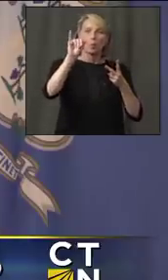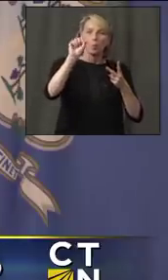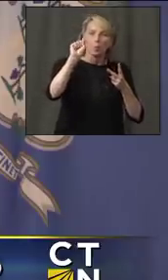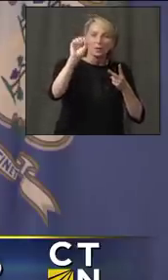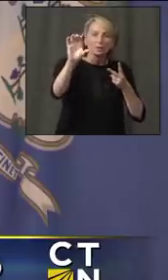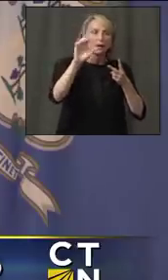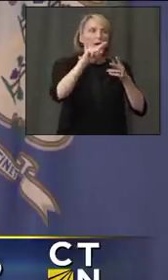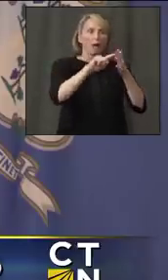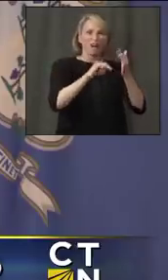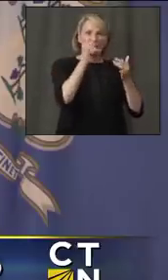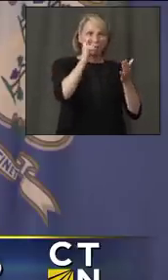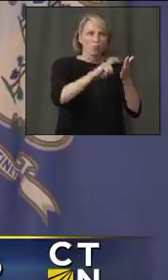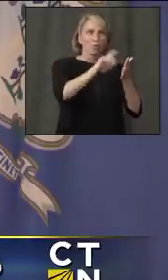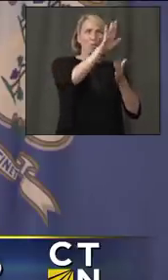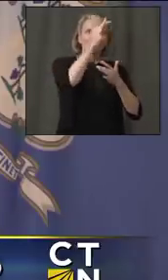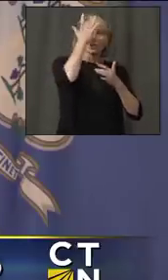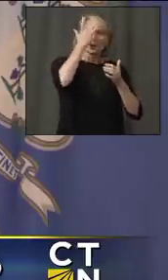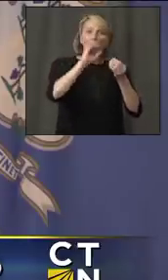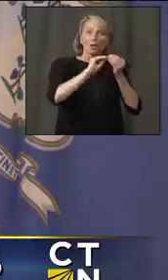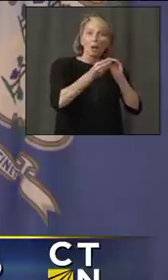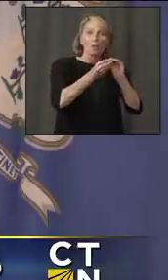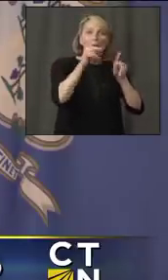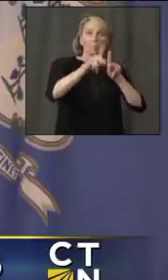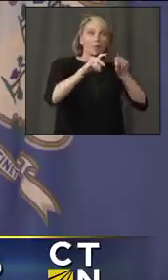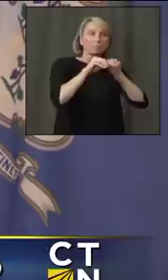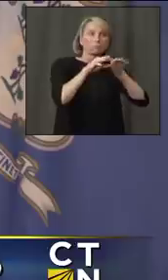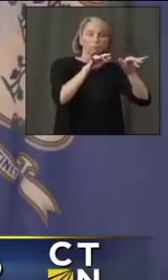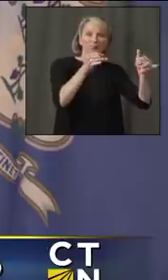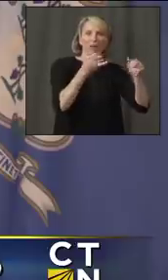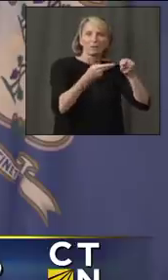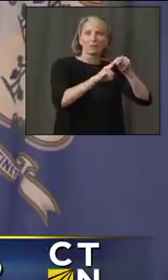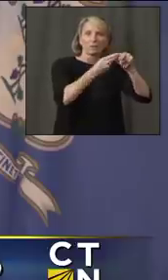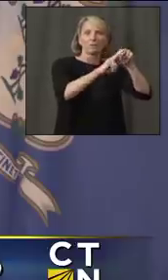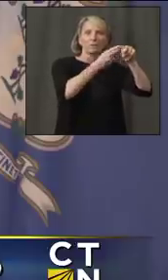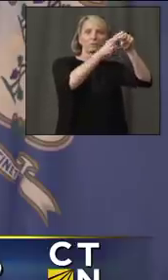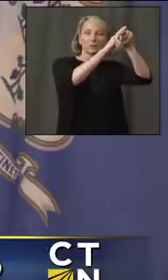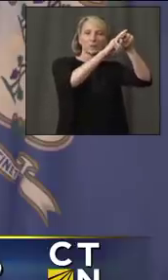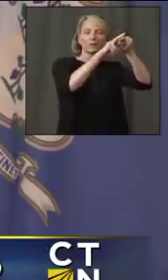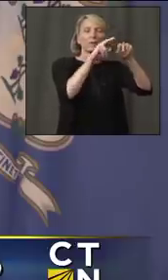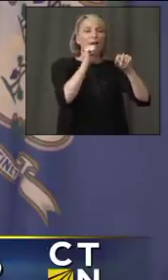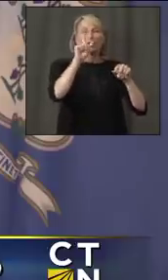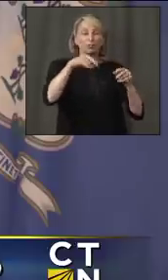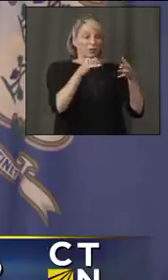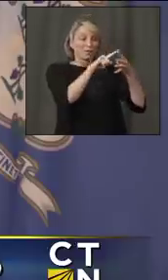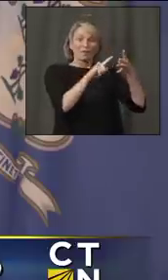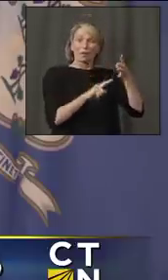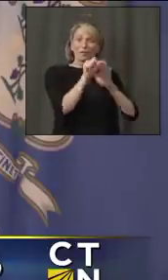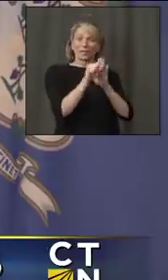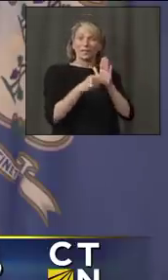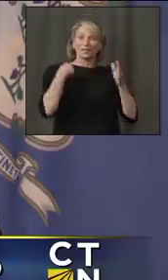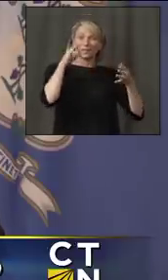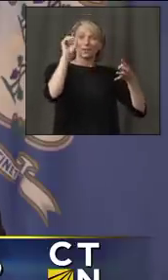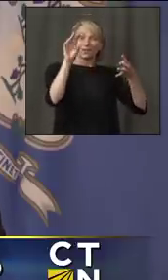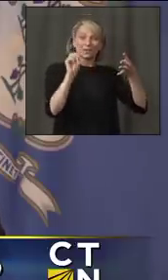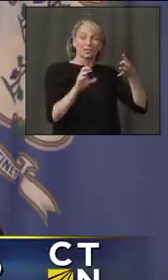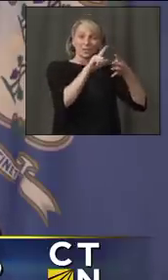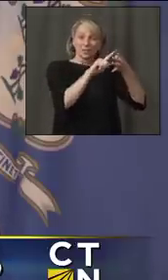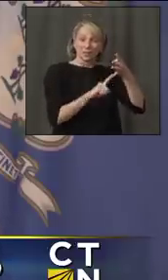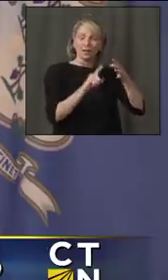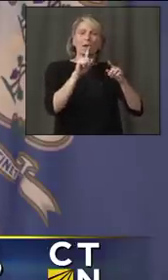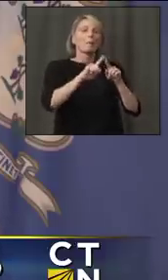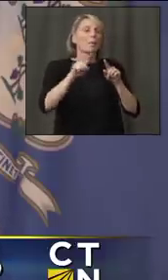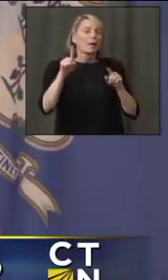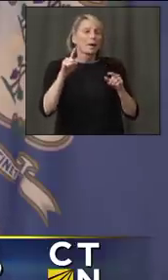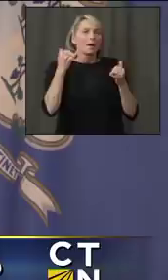those southern states. What went on in those big 4 southern states? Why at risk? One, perhaps they